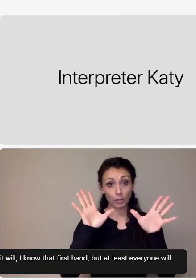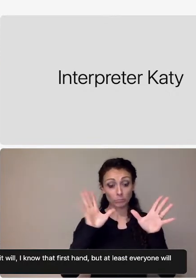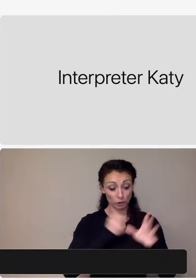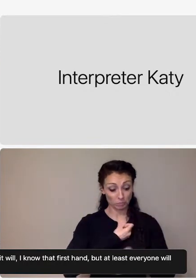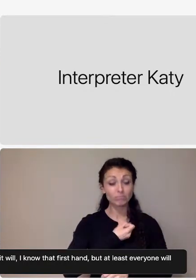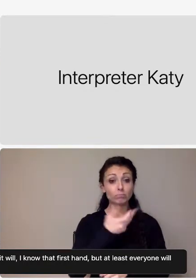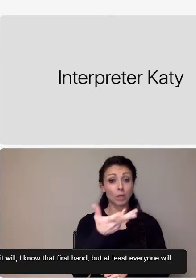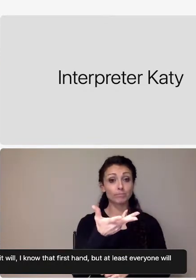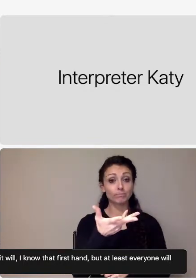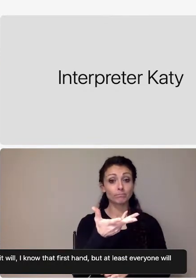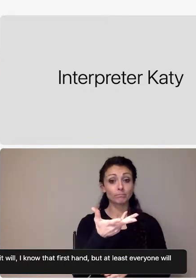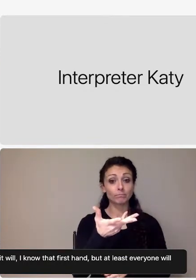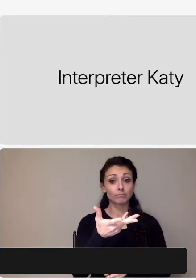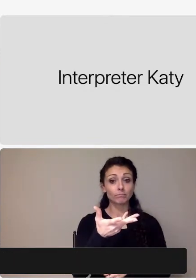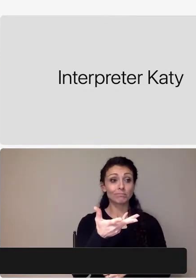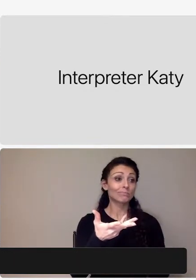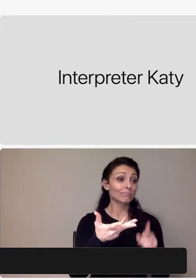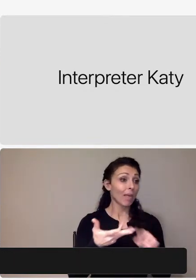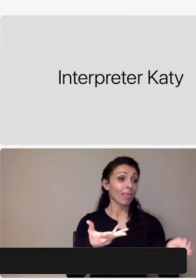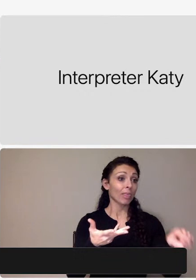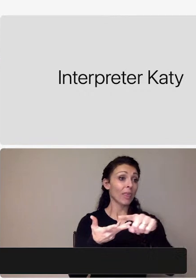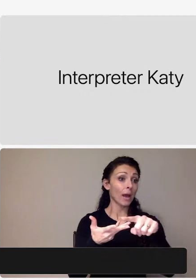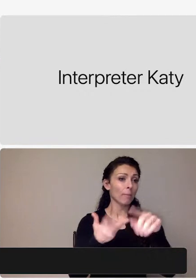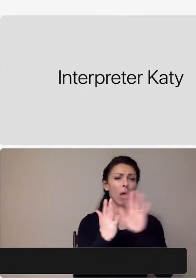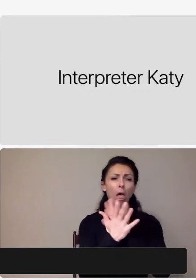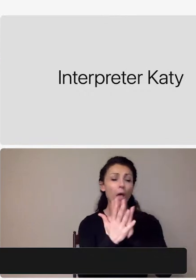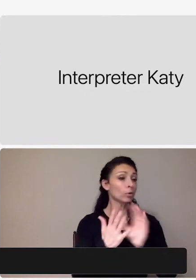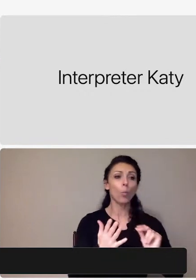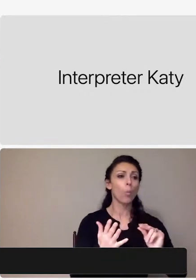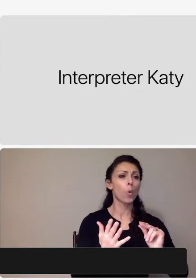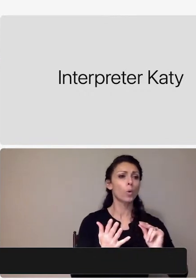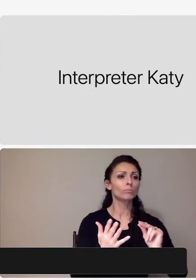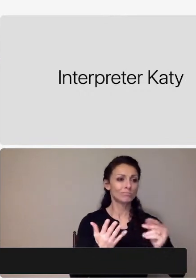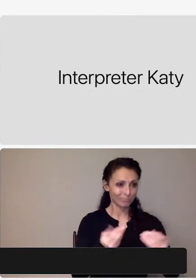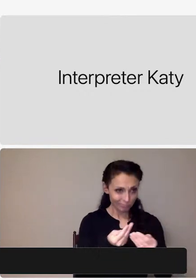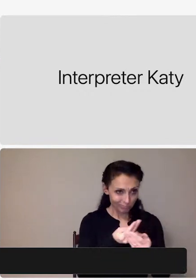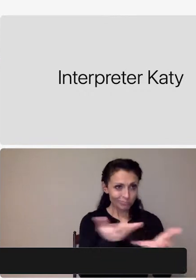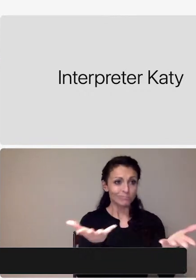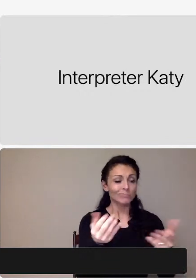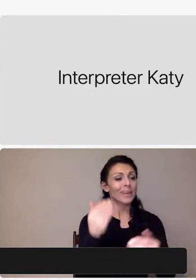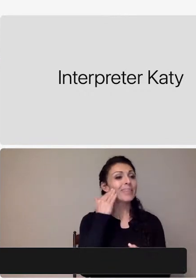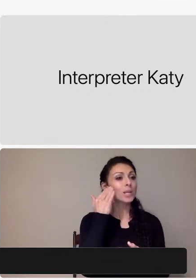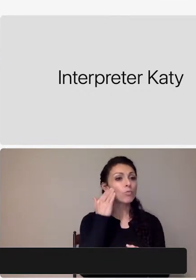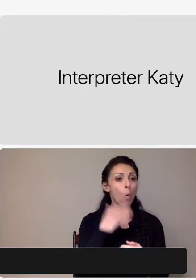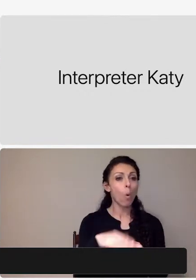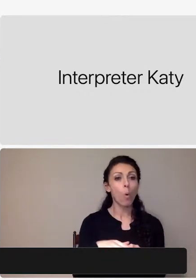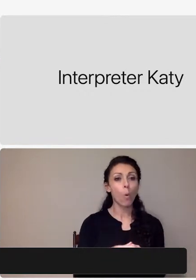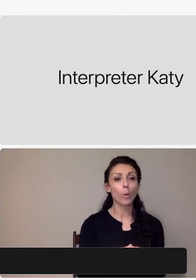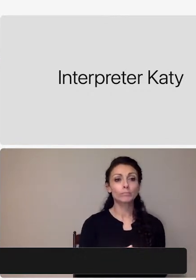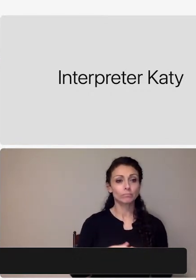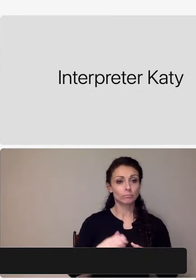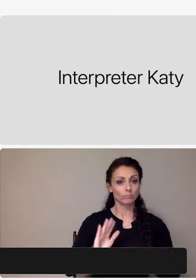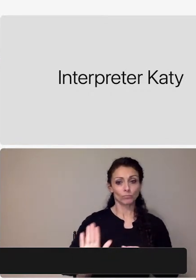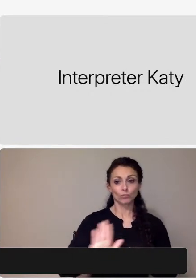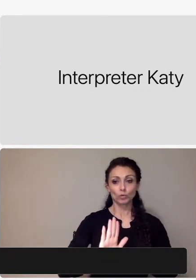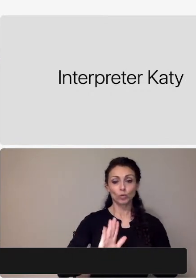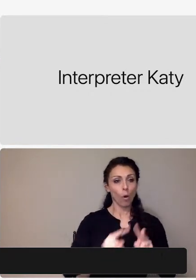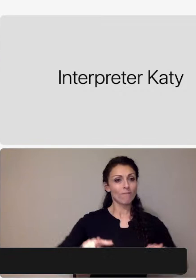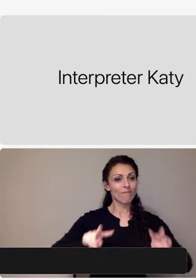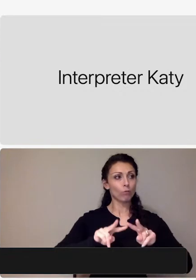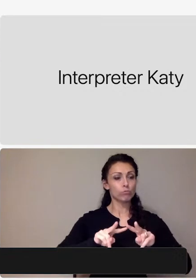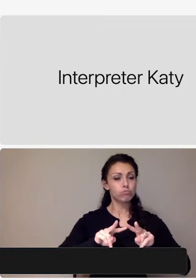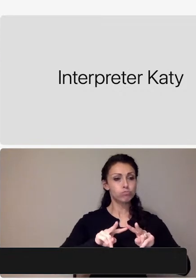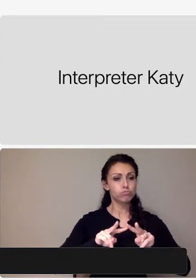always plan not just to win but win big you may try and